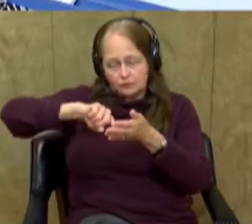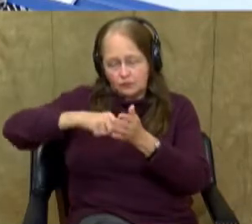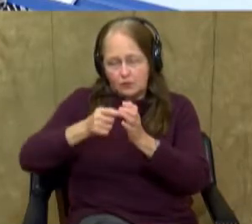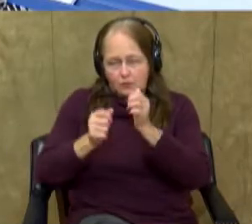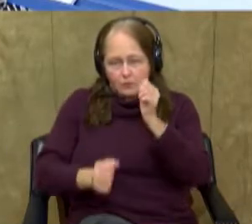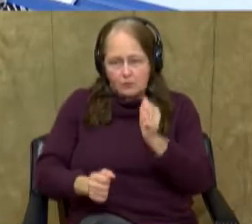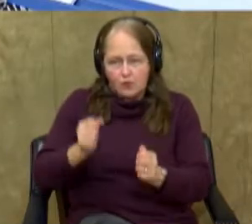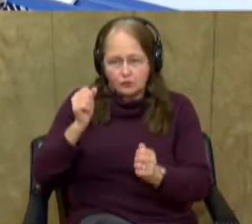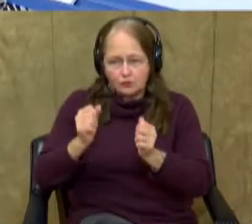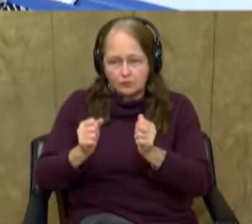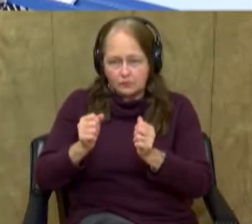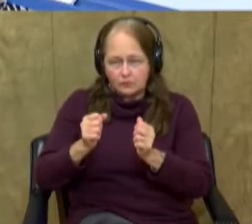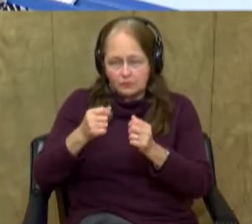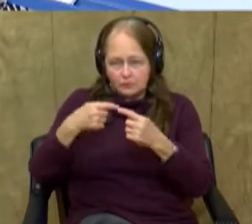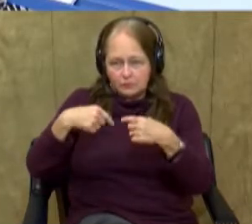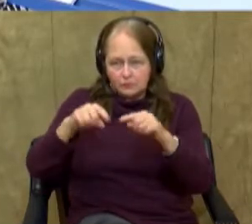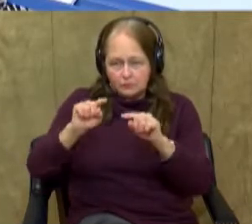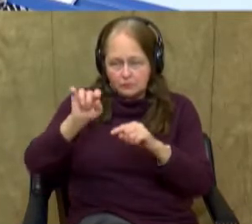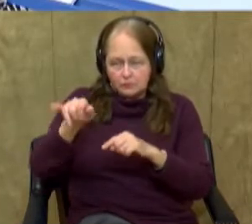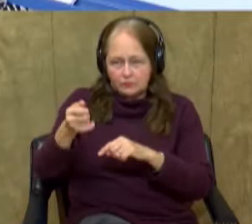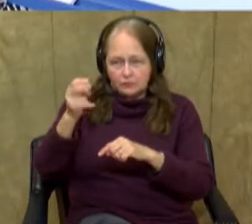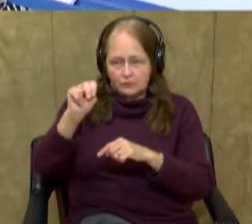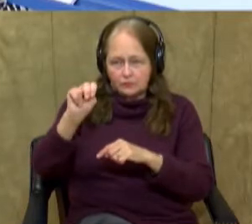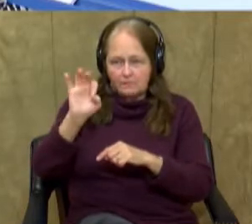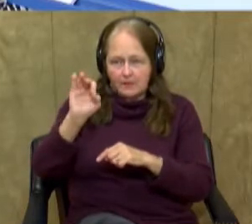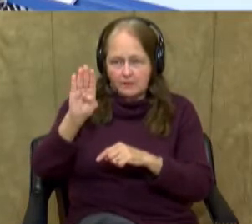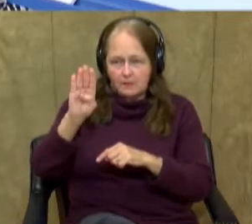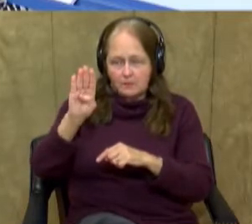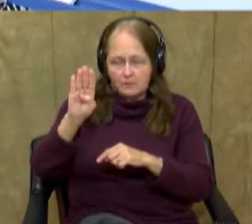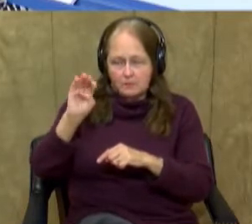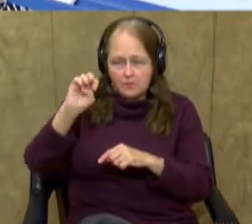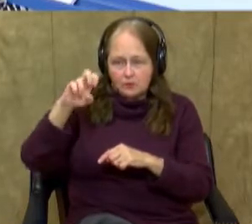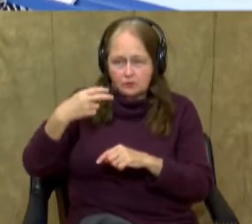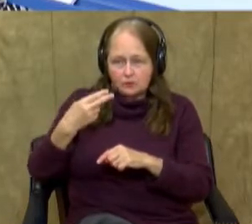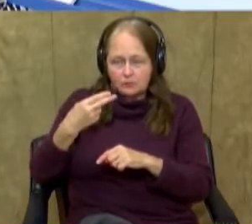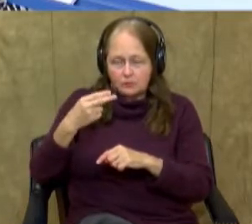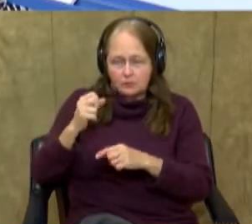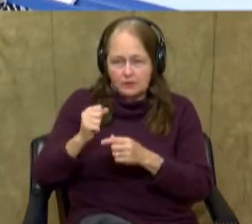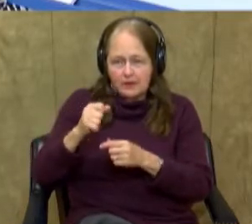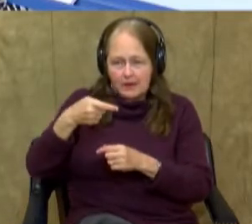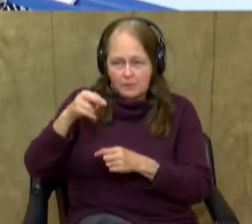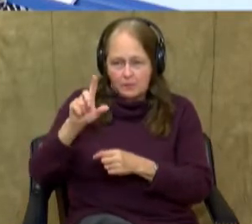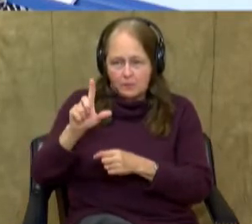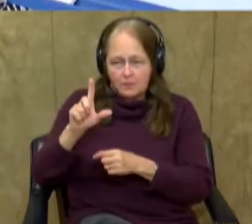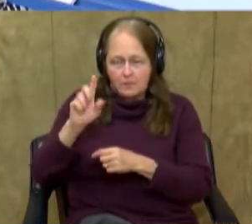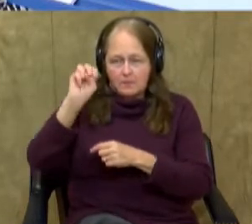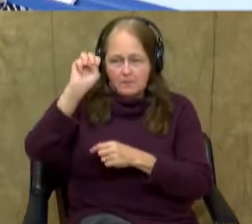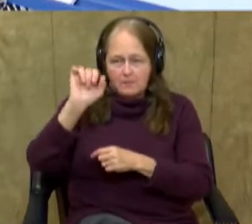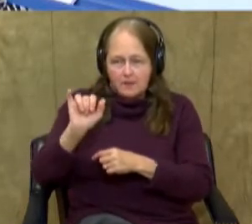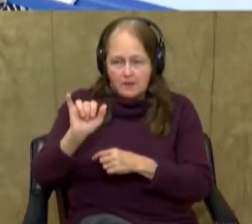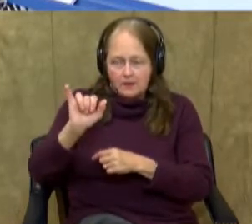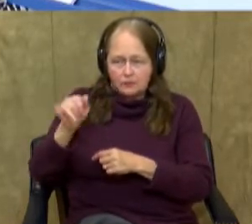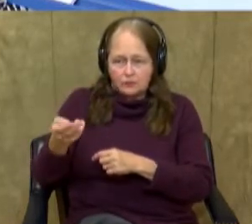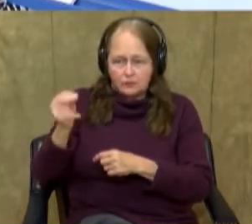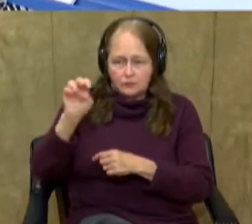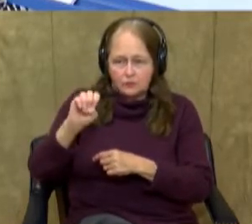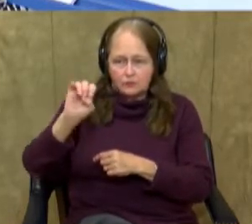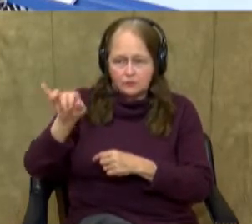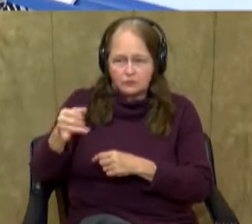go. Go. January, February, March, April, May,